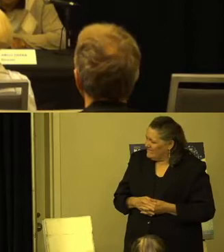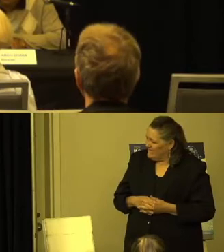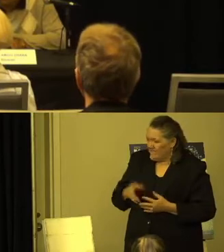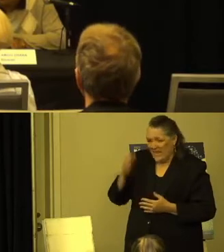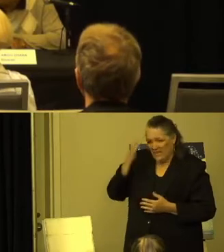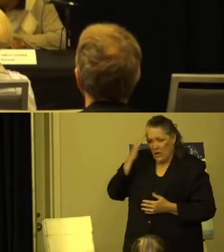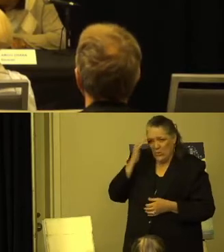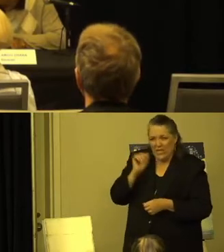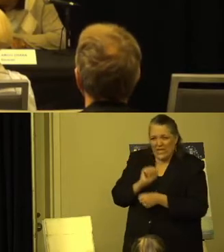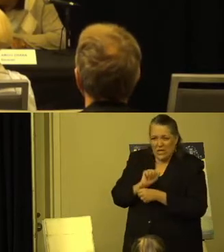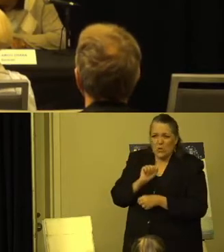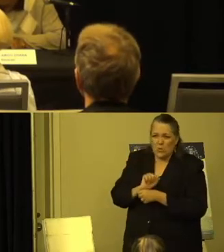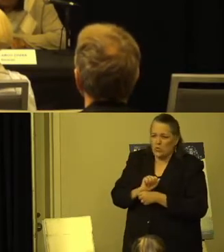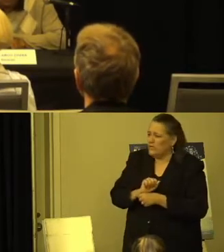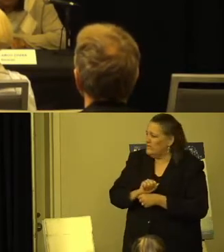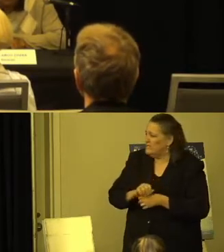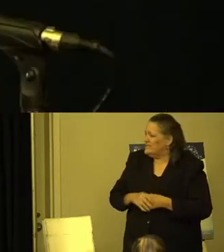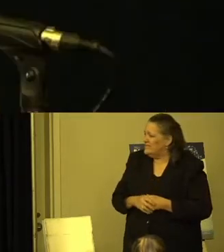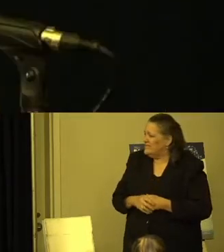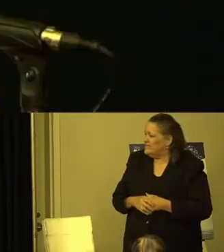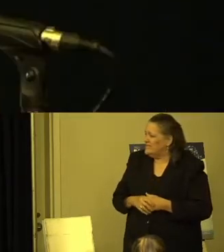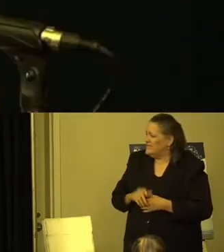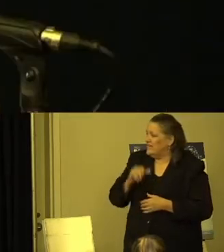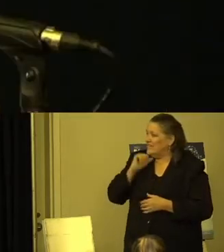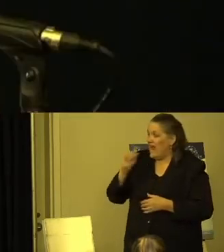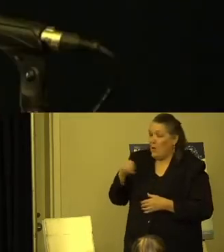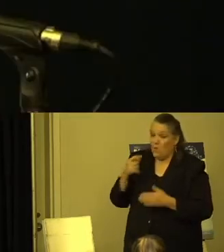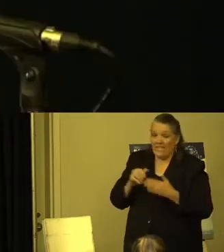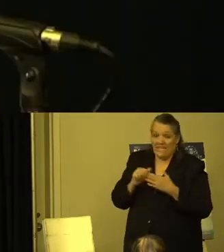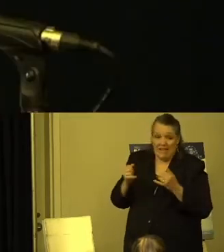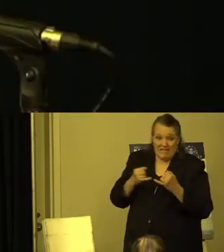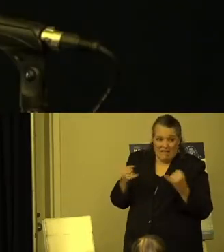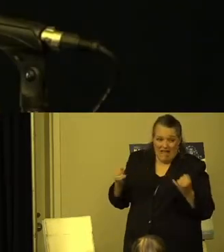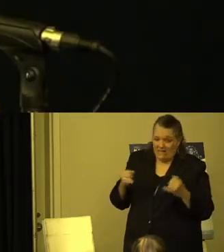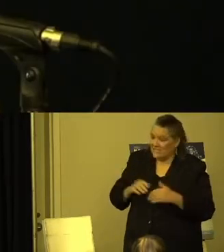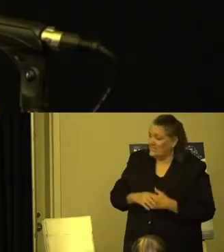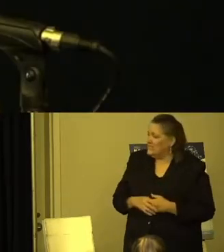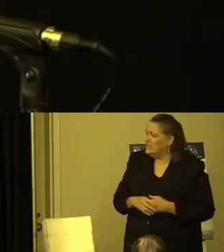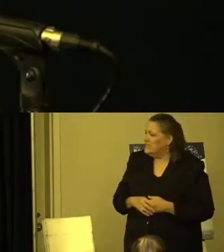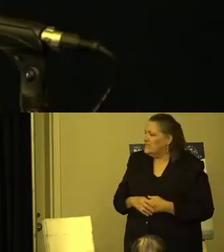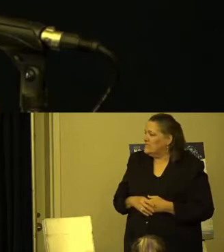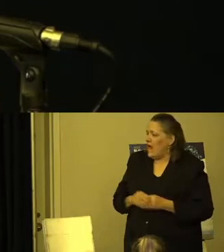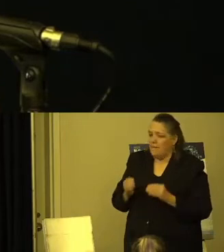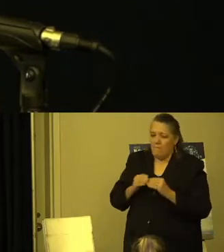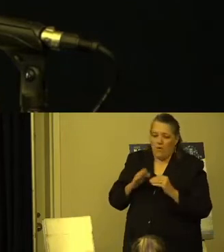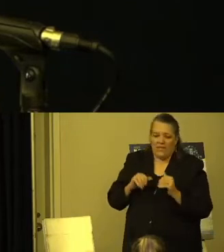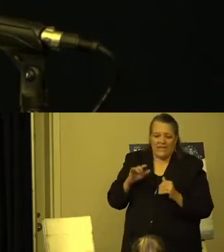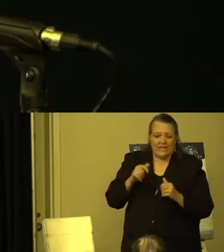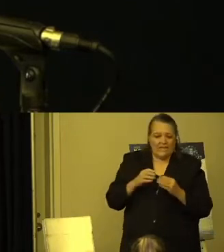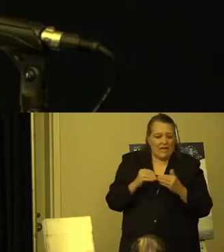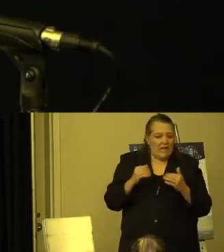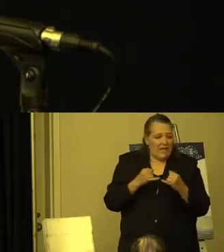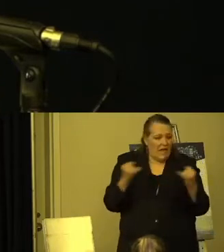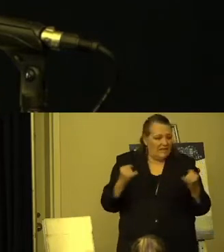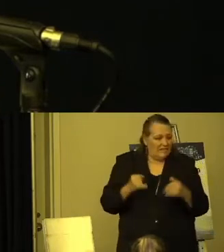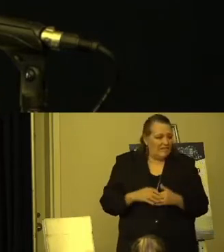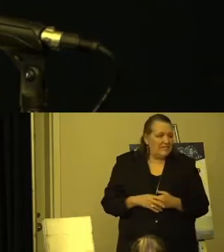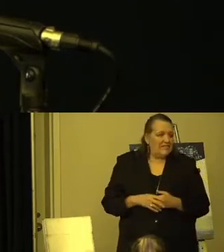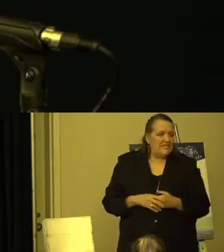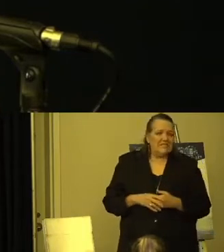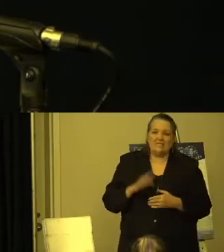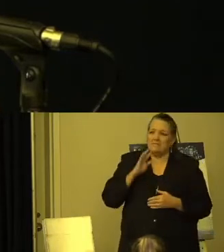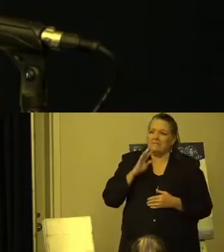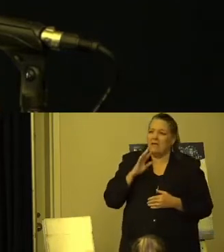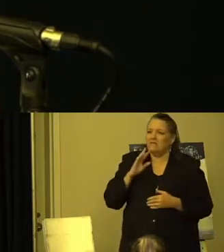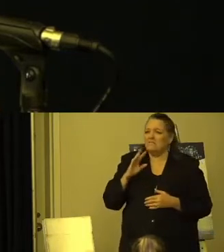works much more than on guidelines, or has worked in the last years on much more than guidelines. Speaking of building in